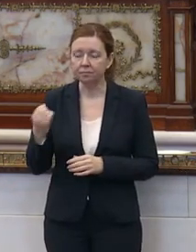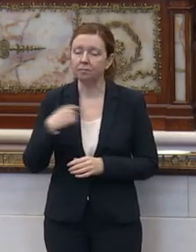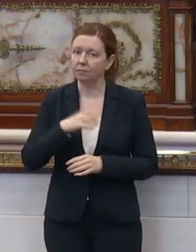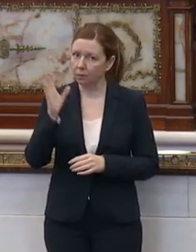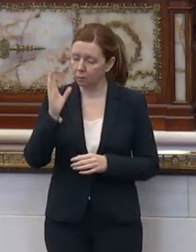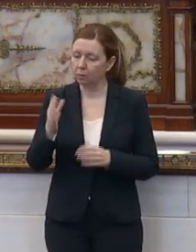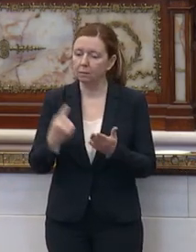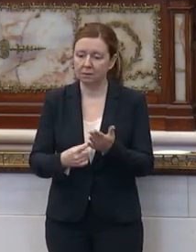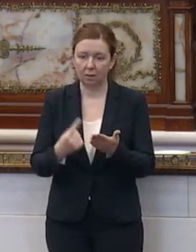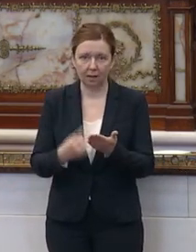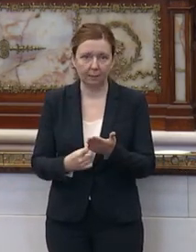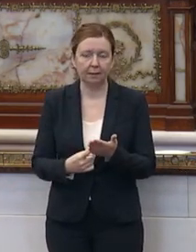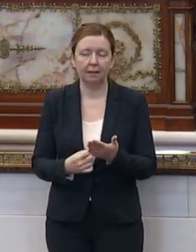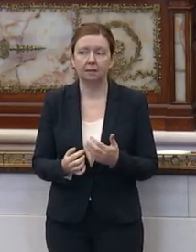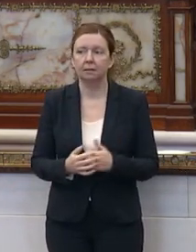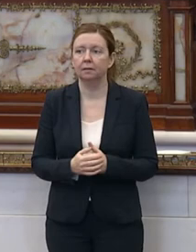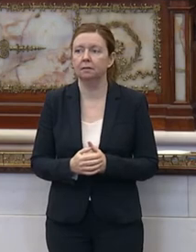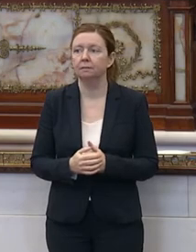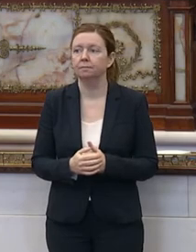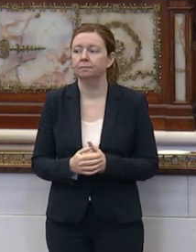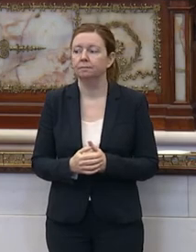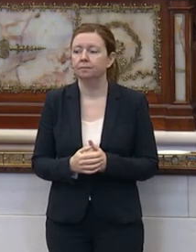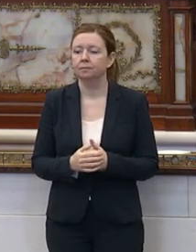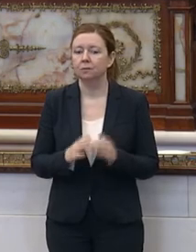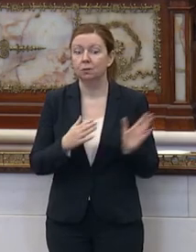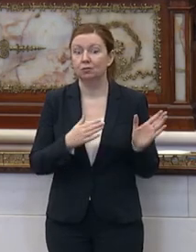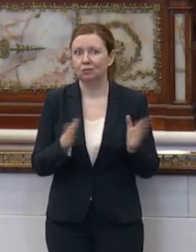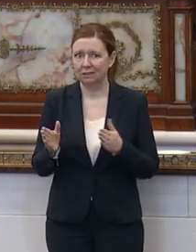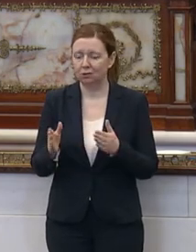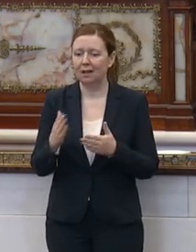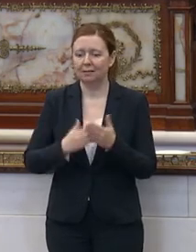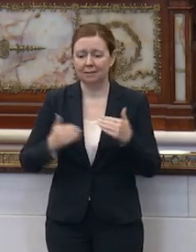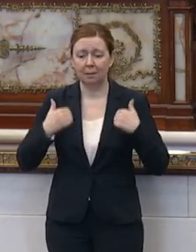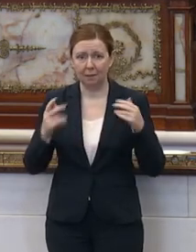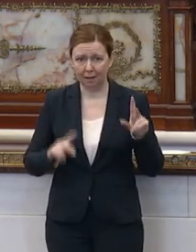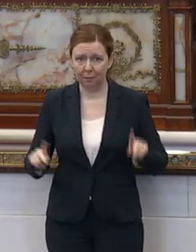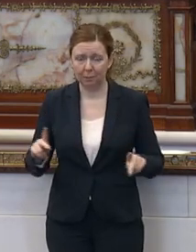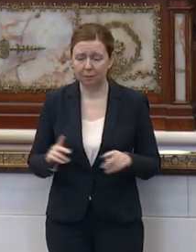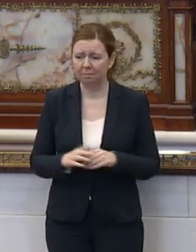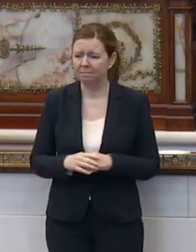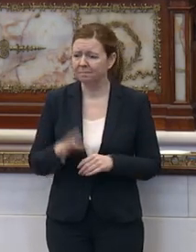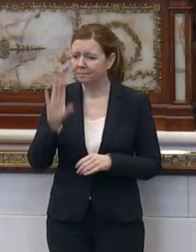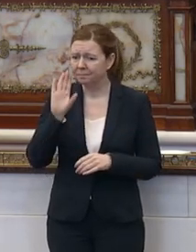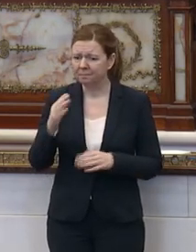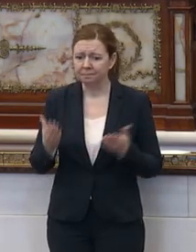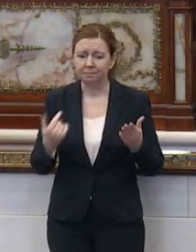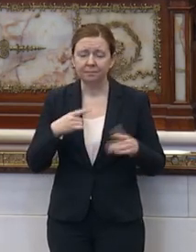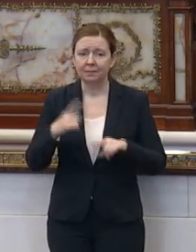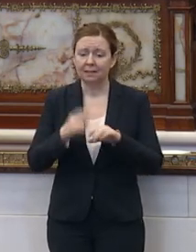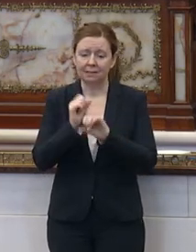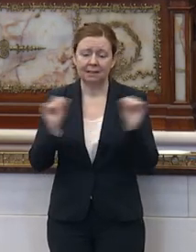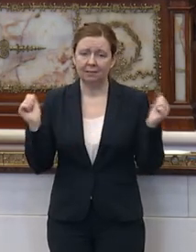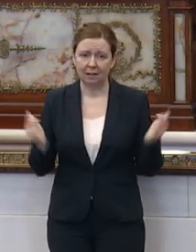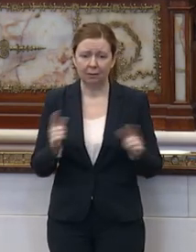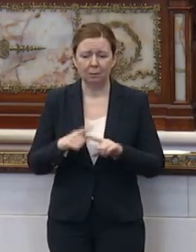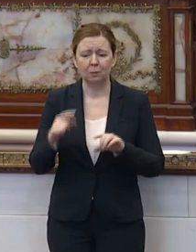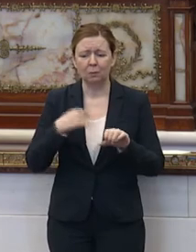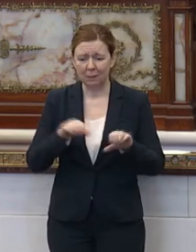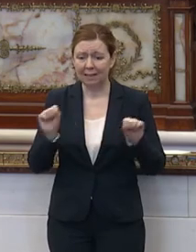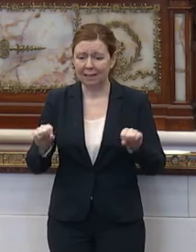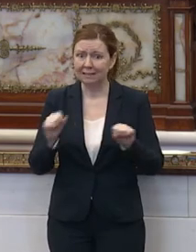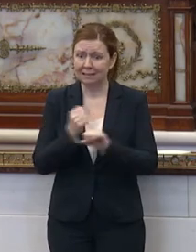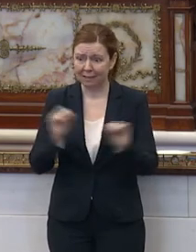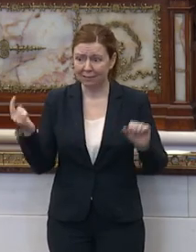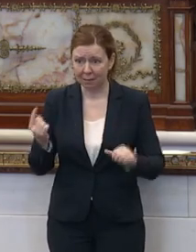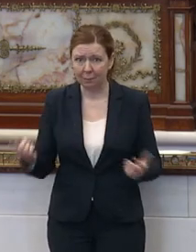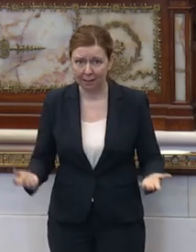are going to be talking about that as a way to redirect some of our young people. You know, listen, maybe we can't save everybody, but we can save